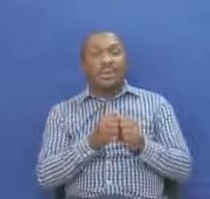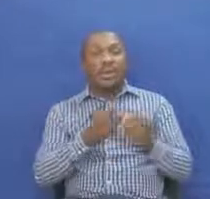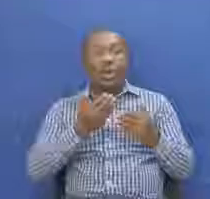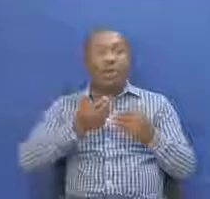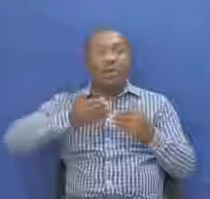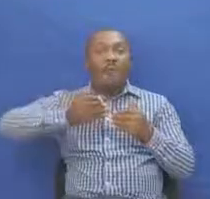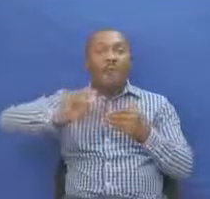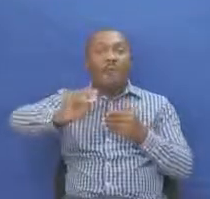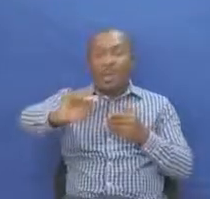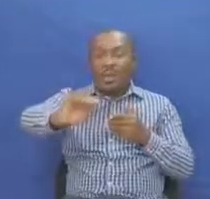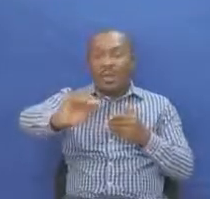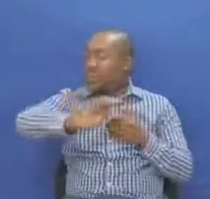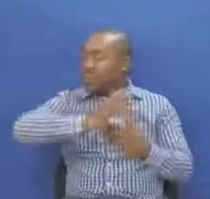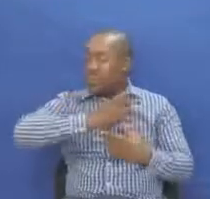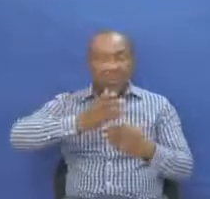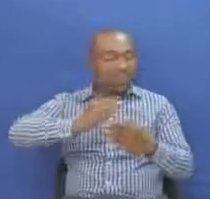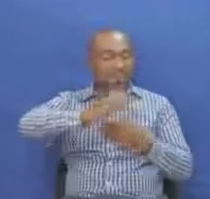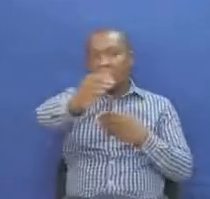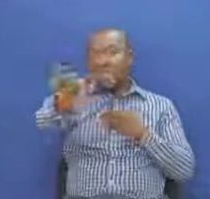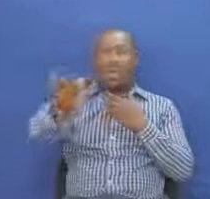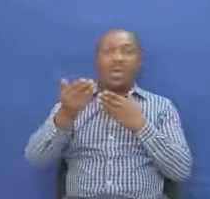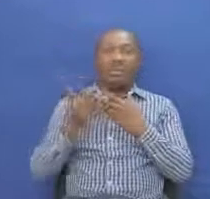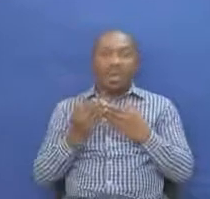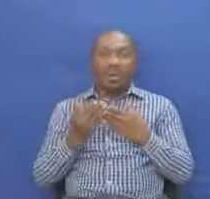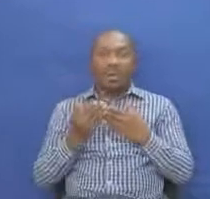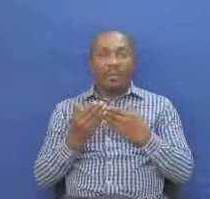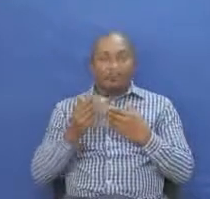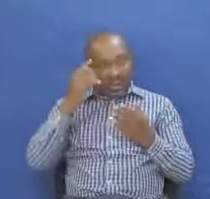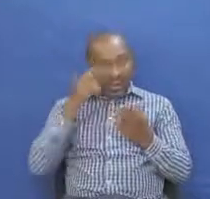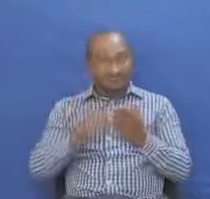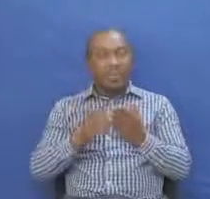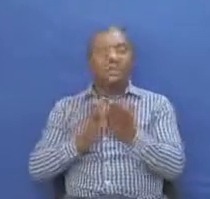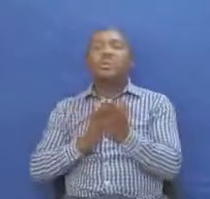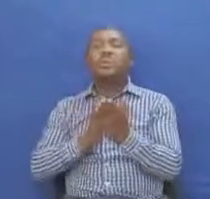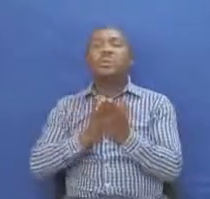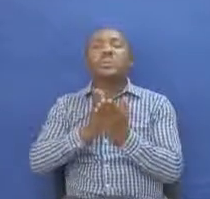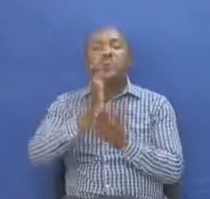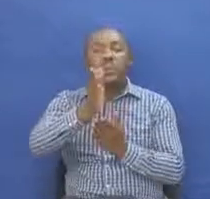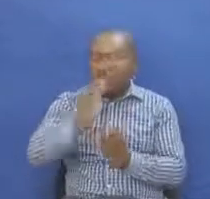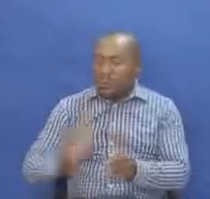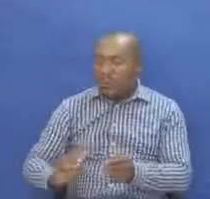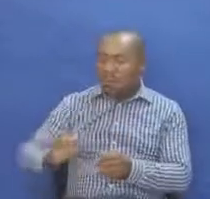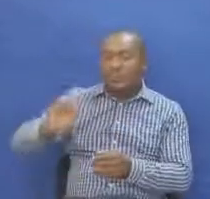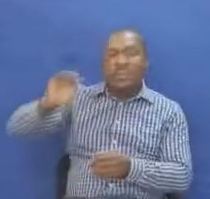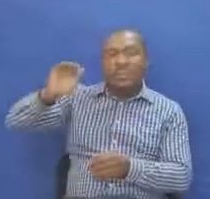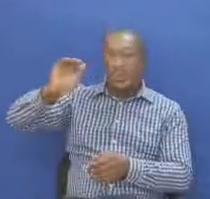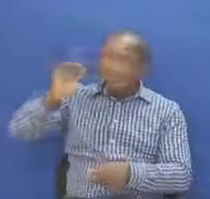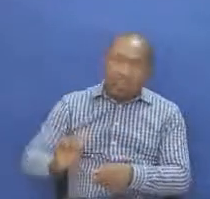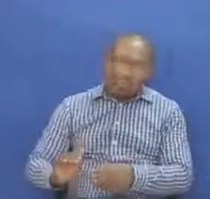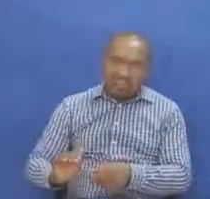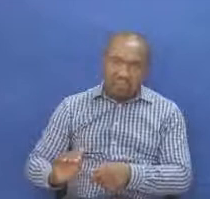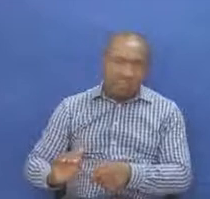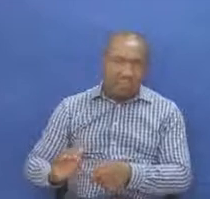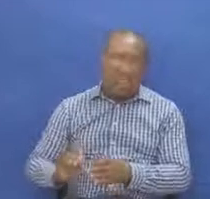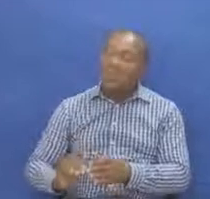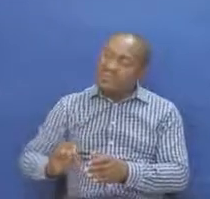forward without turning back. If it is something which can come back, we can say that is reversible. But something which